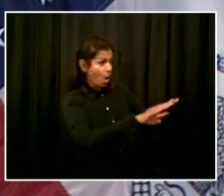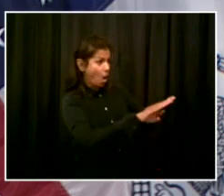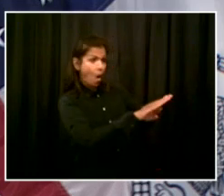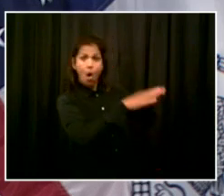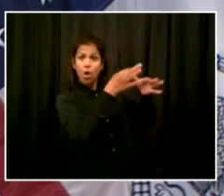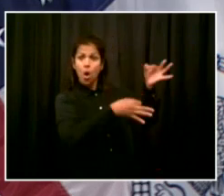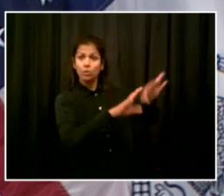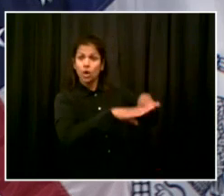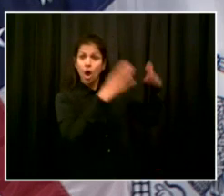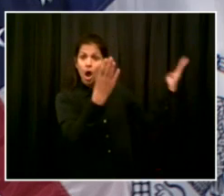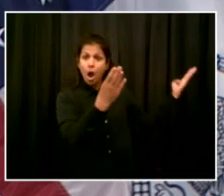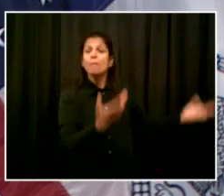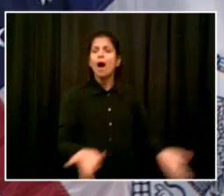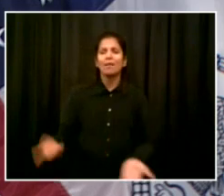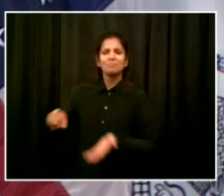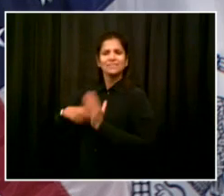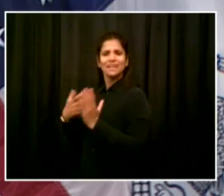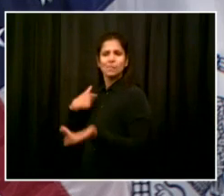Pix 11.